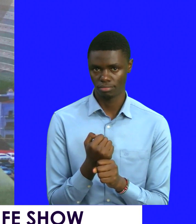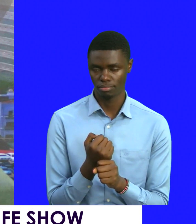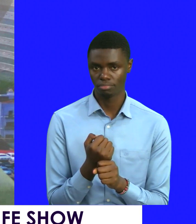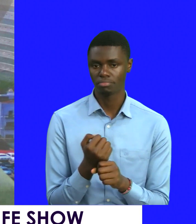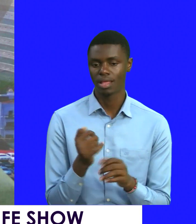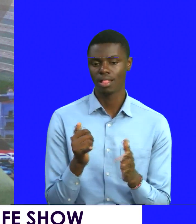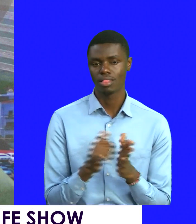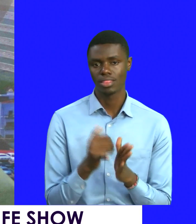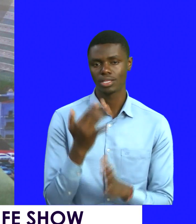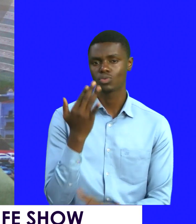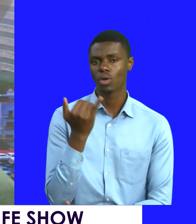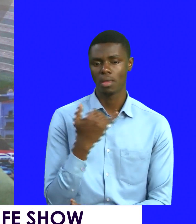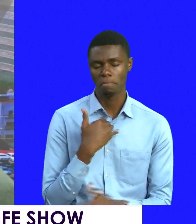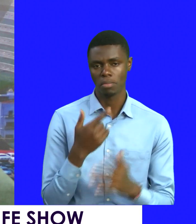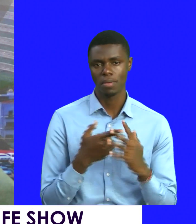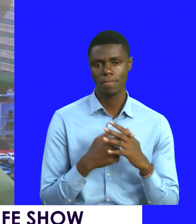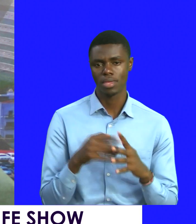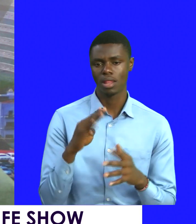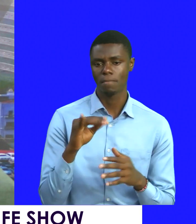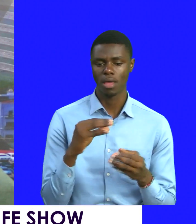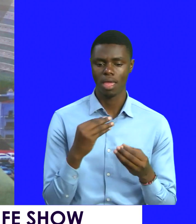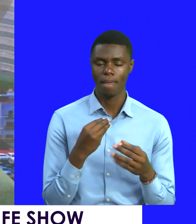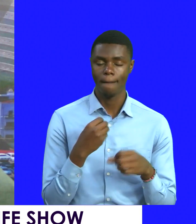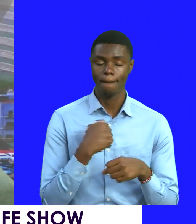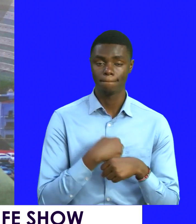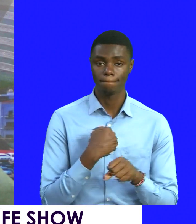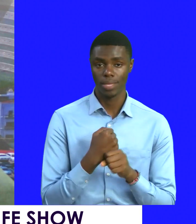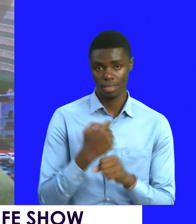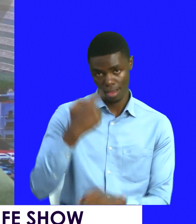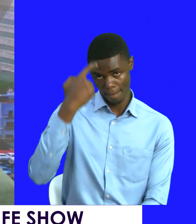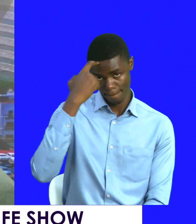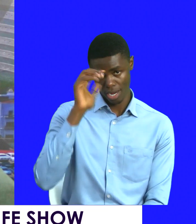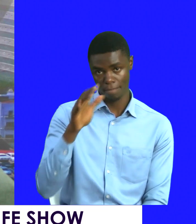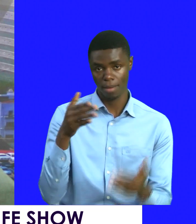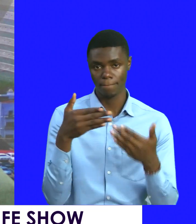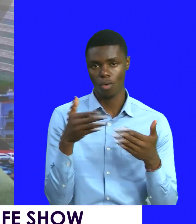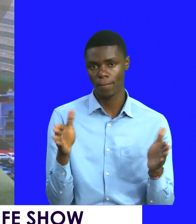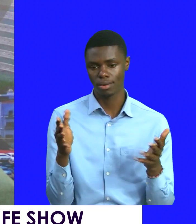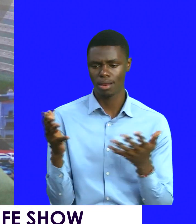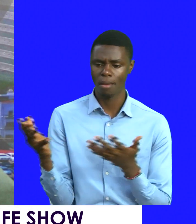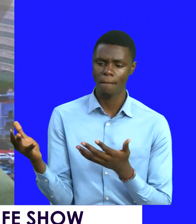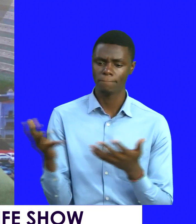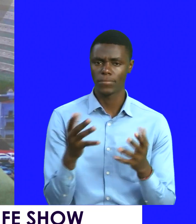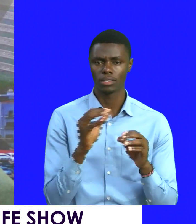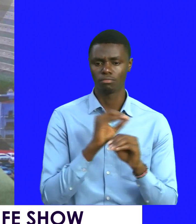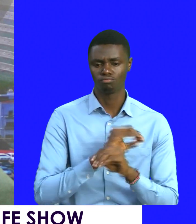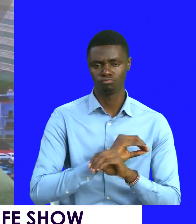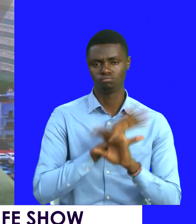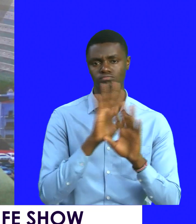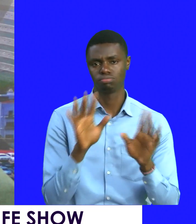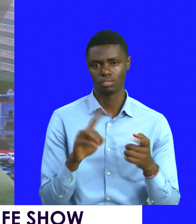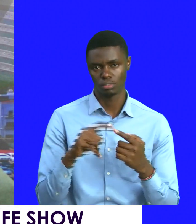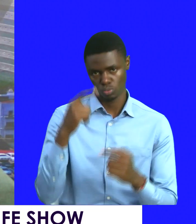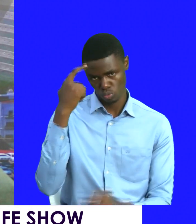And that is why, begin by making your mind open, bringing clarity to your mind,